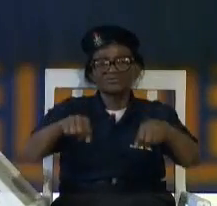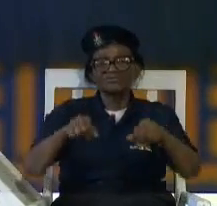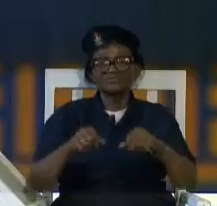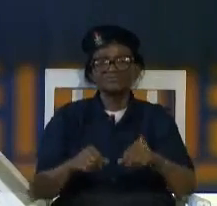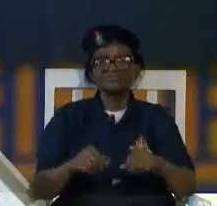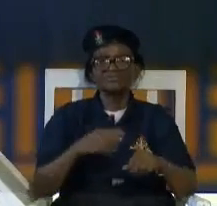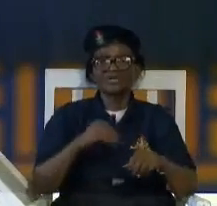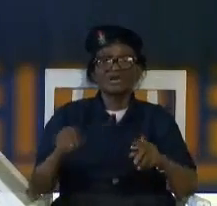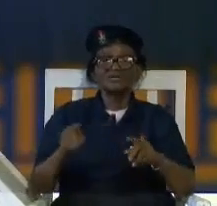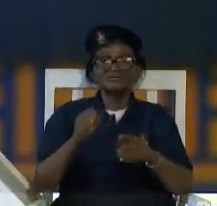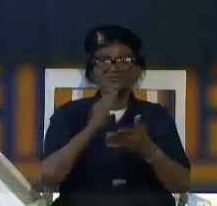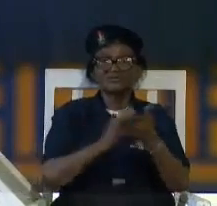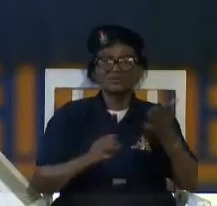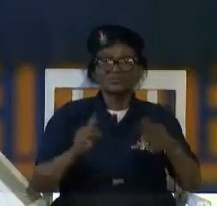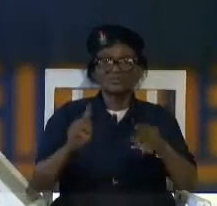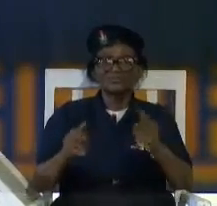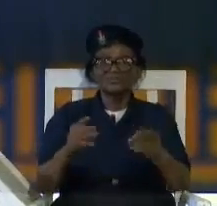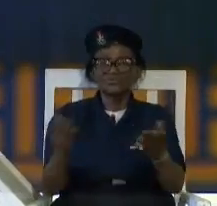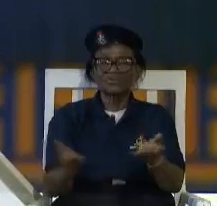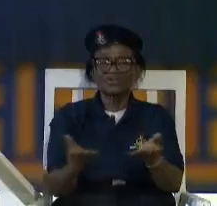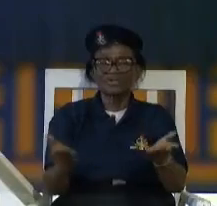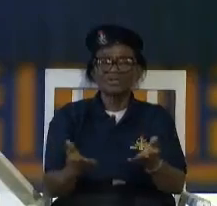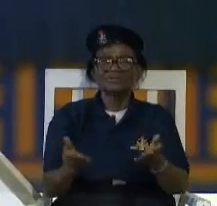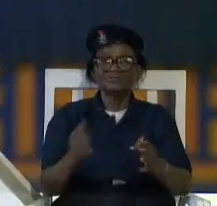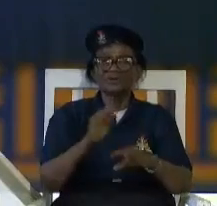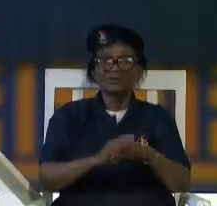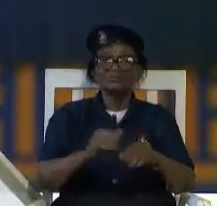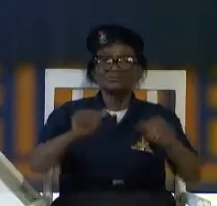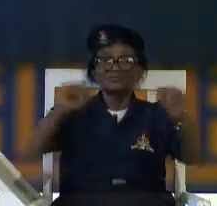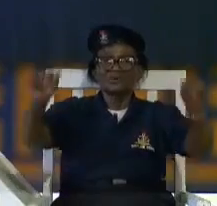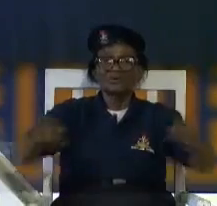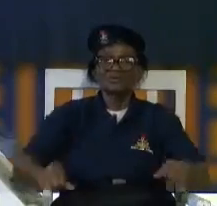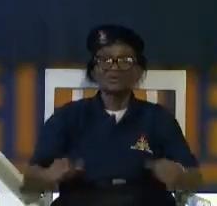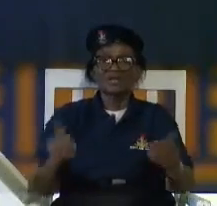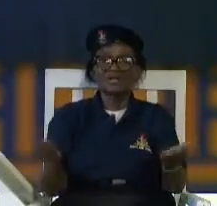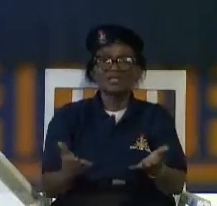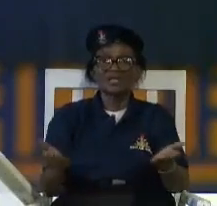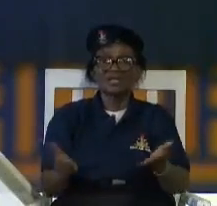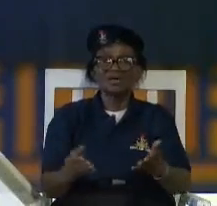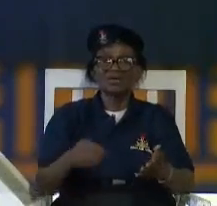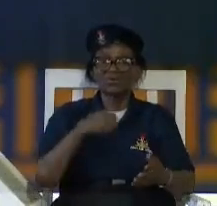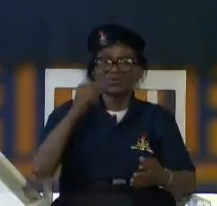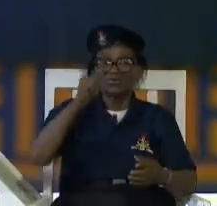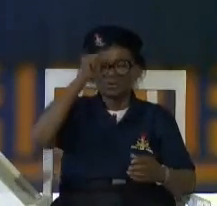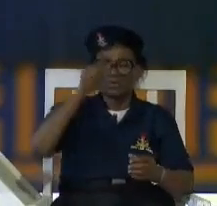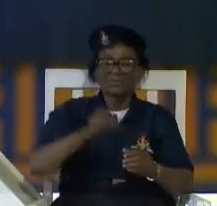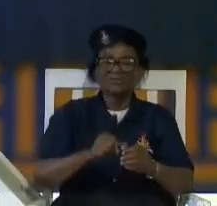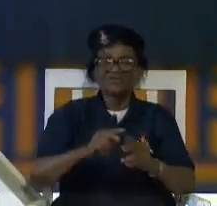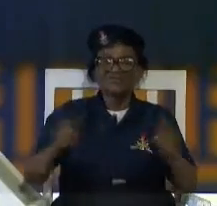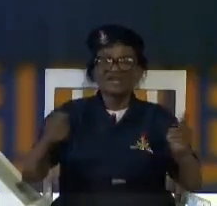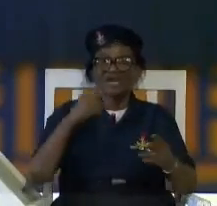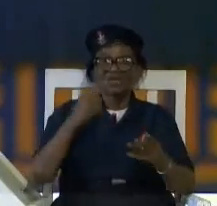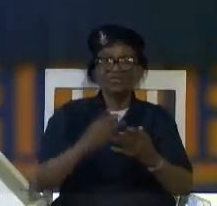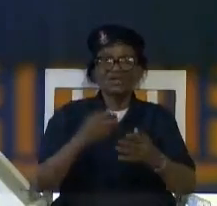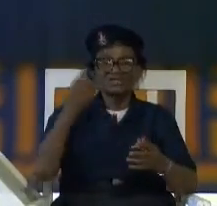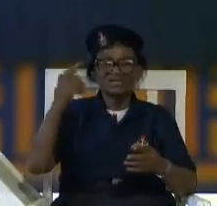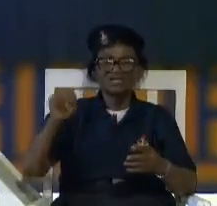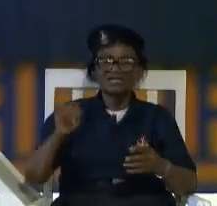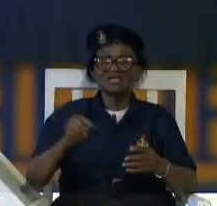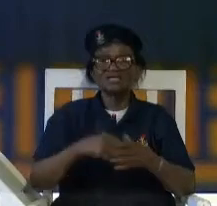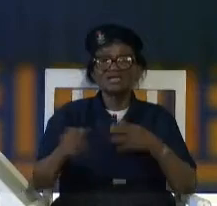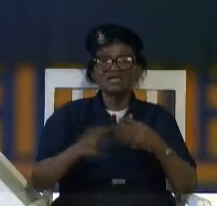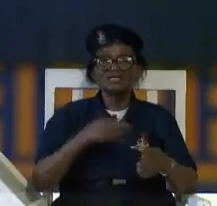But some people here, at least on the altar here, who will remember very well the case of a woman